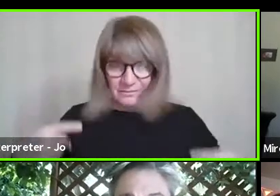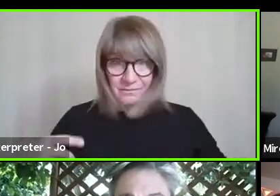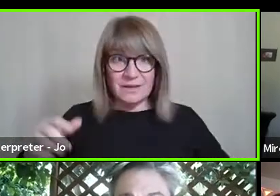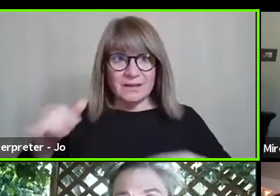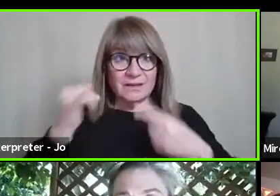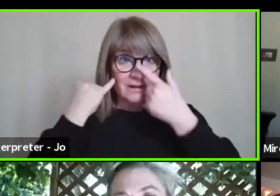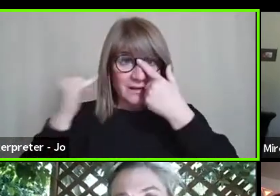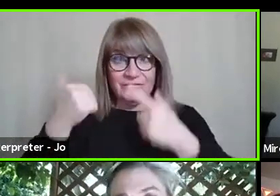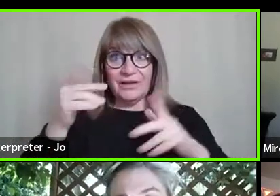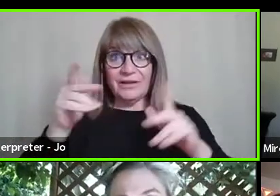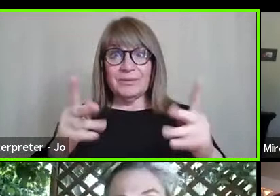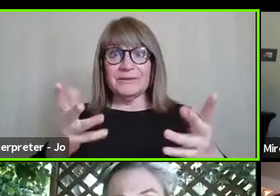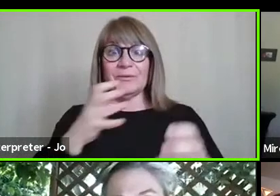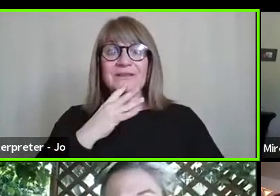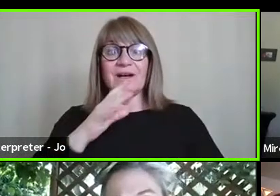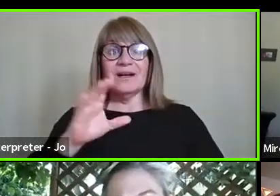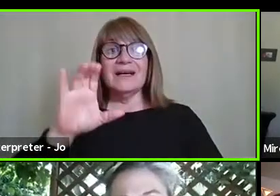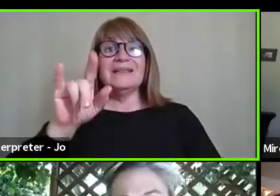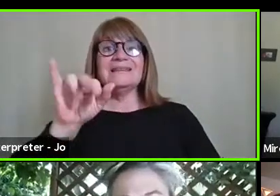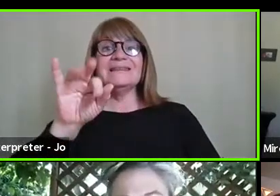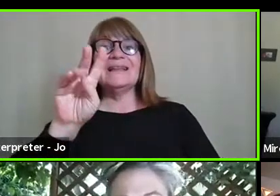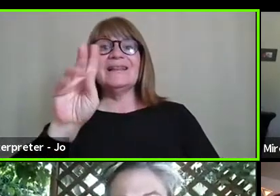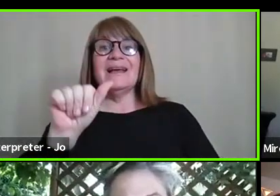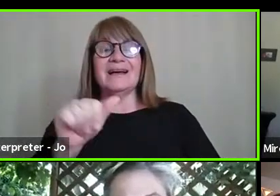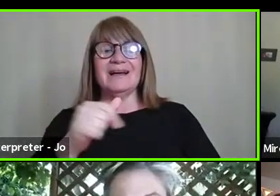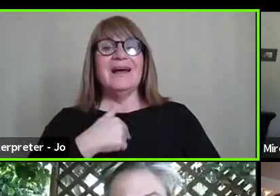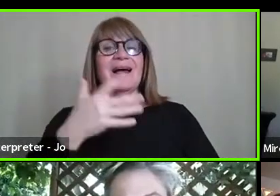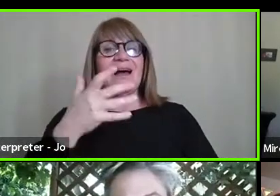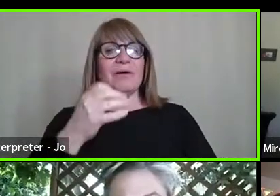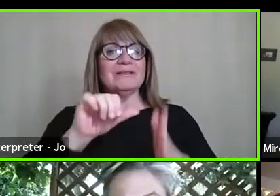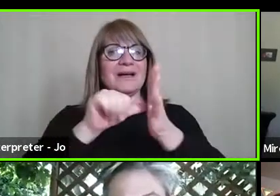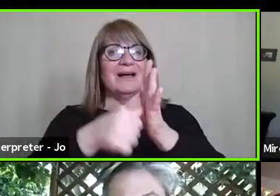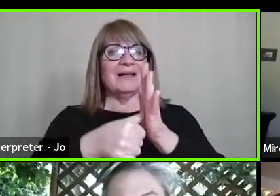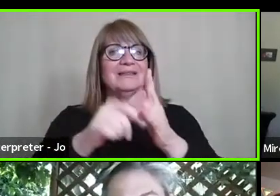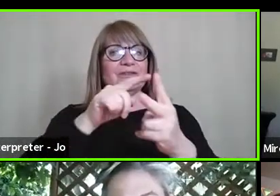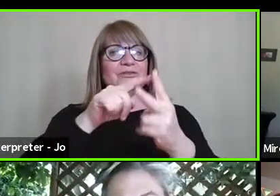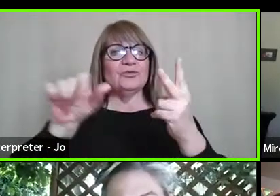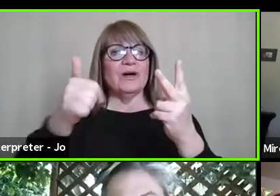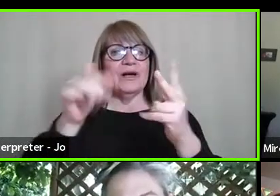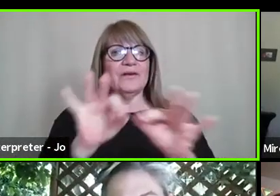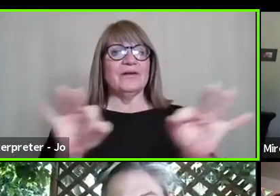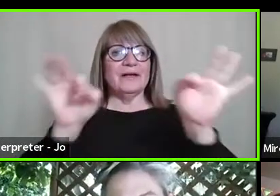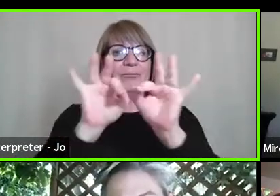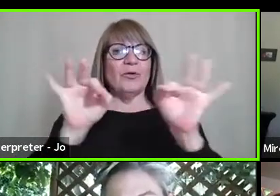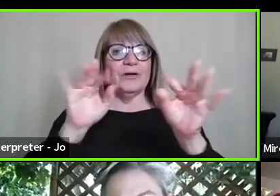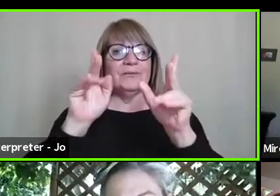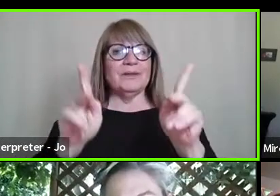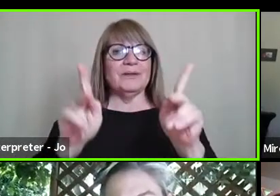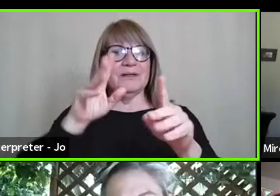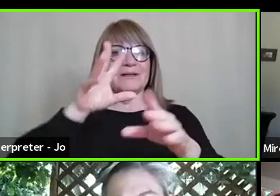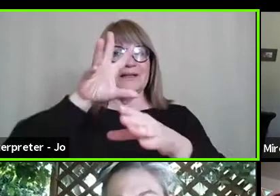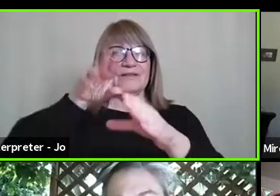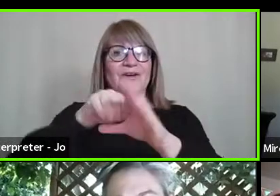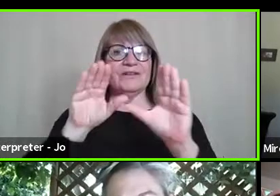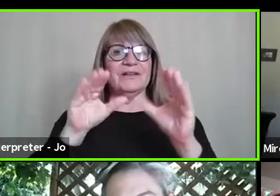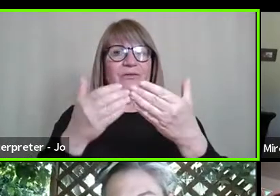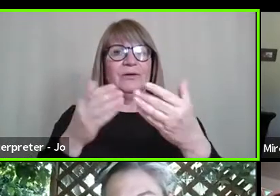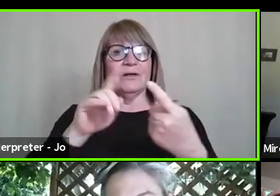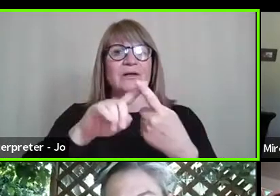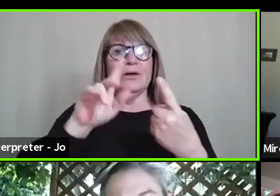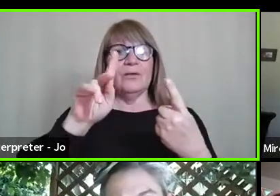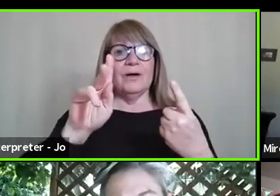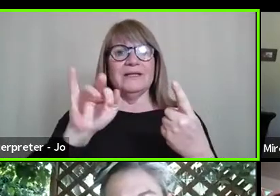has anything i wanted to just highlight two other key um players in the coalition working on this um one is uh kelly